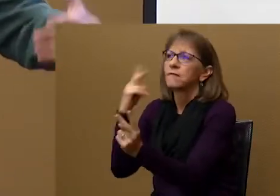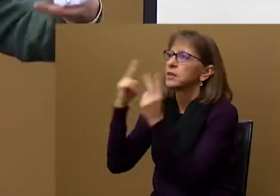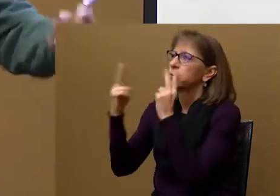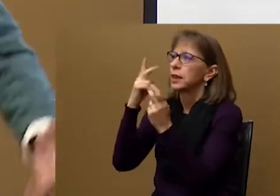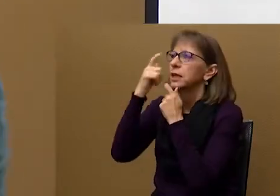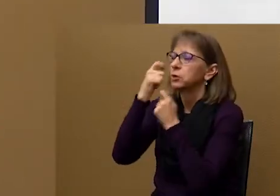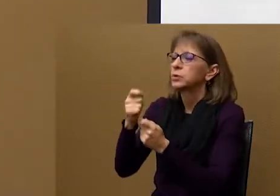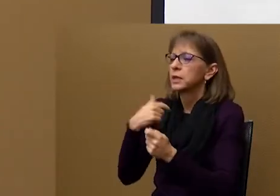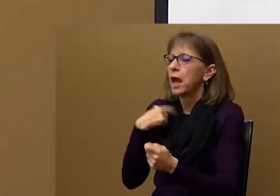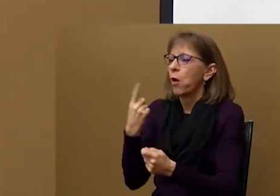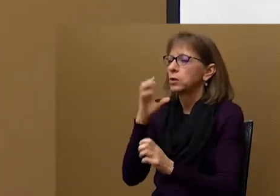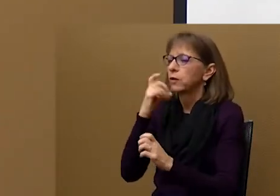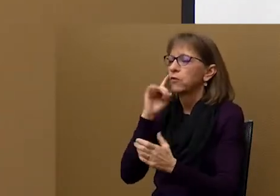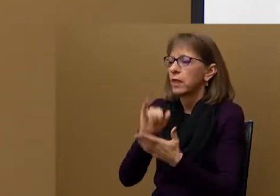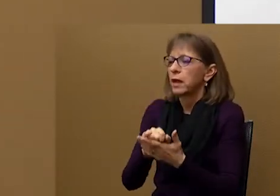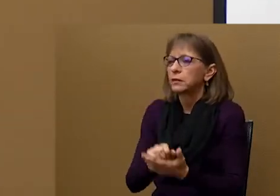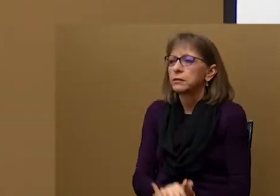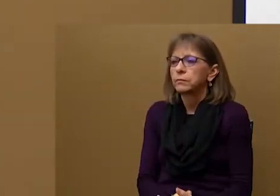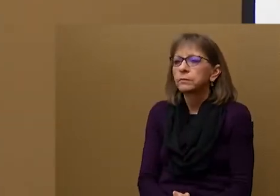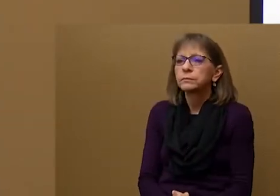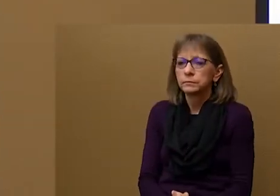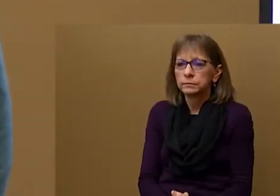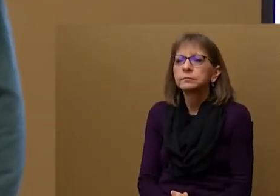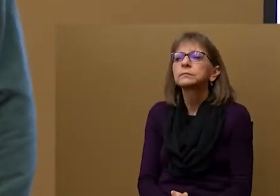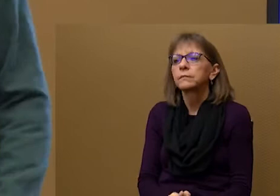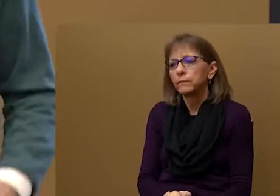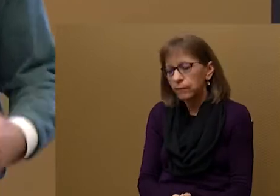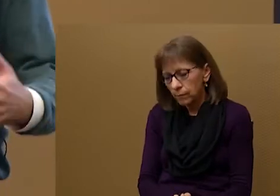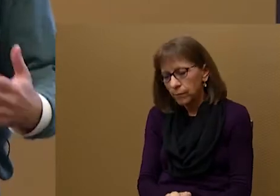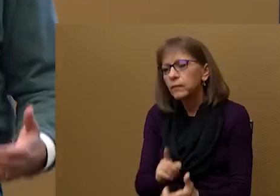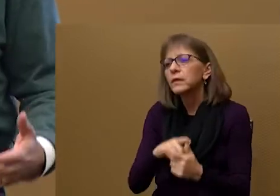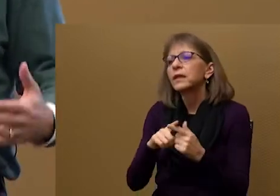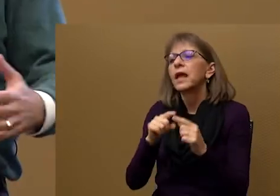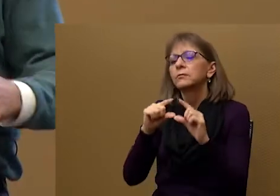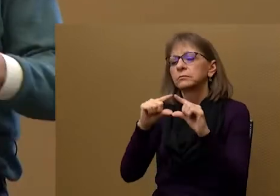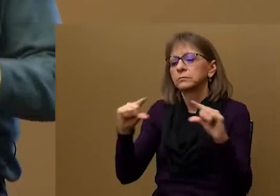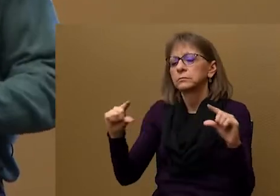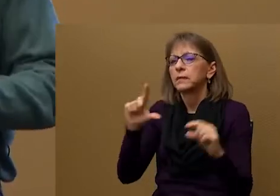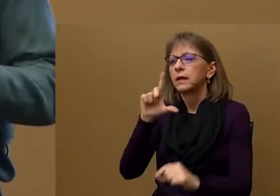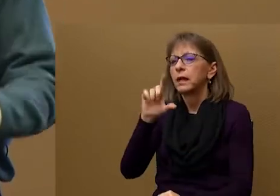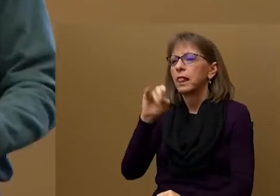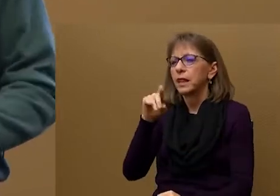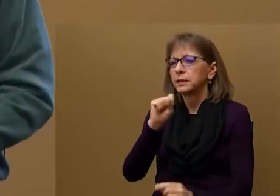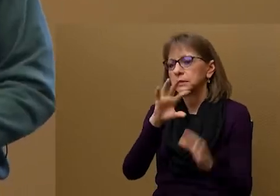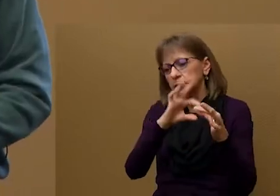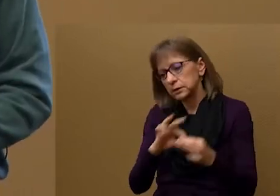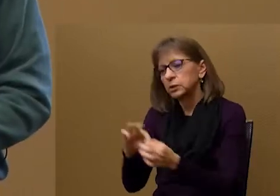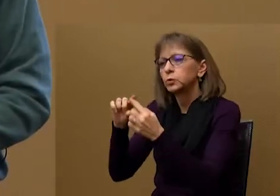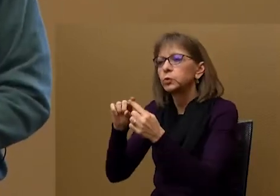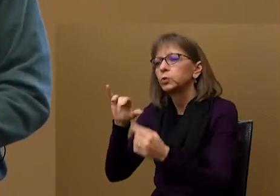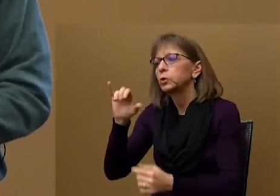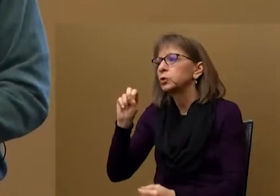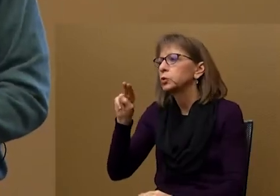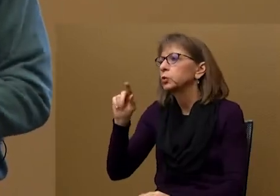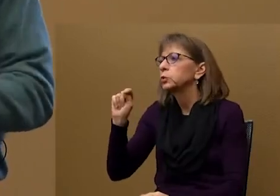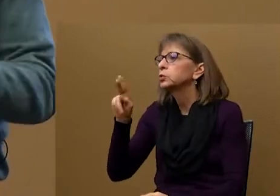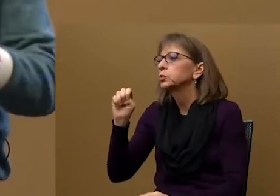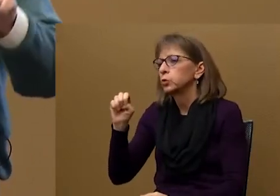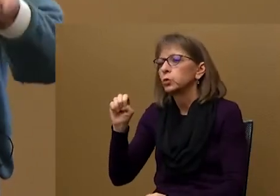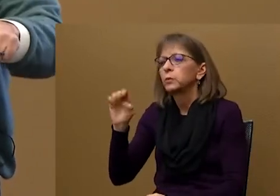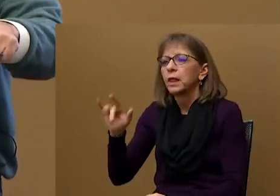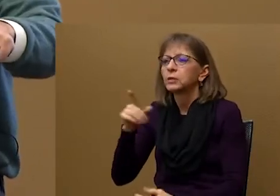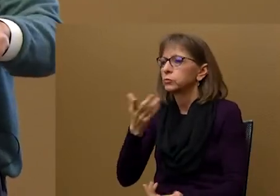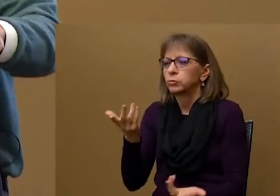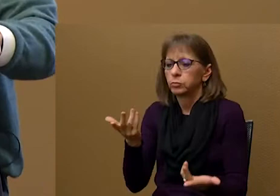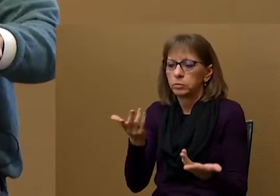just because it makes it more visually interesting. And of course, there are links to some YouTube clips that also